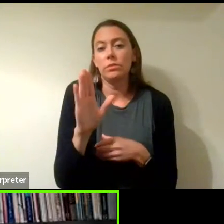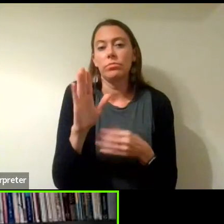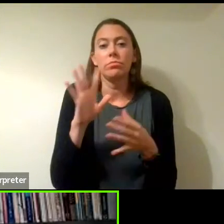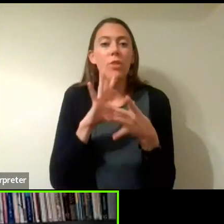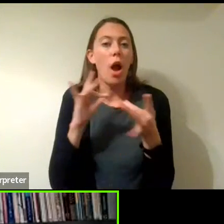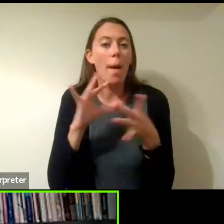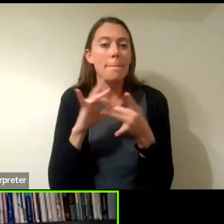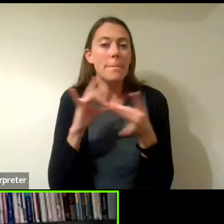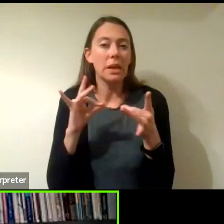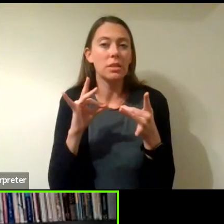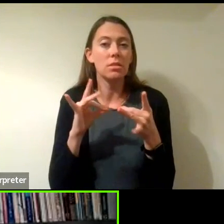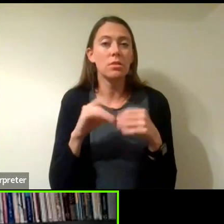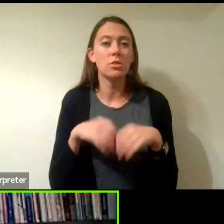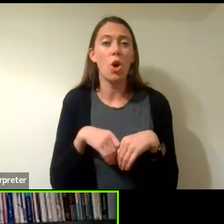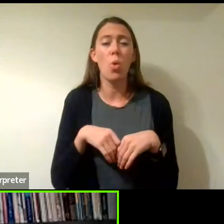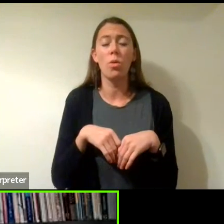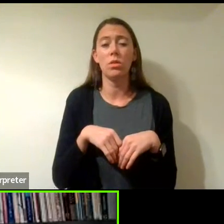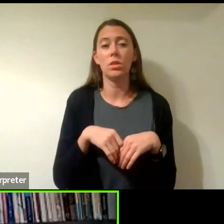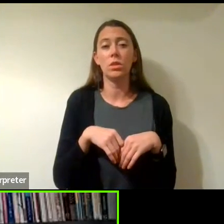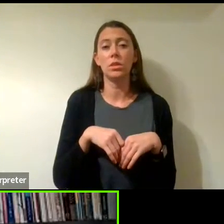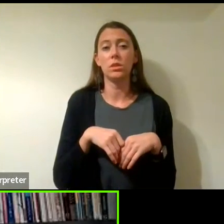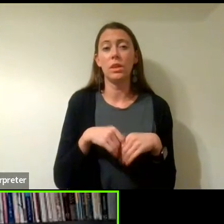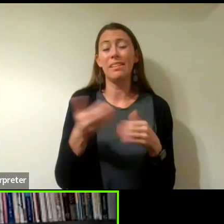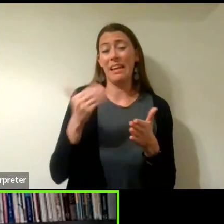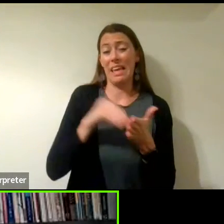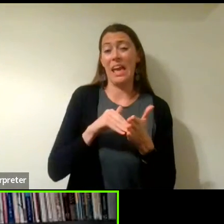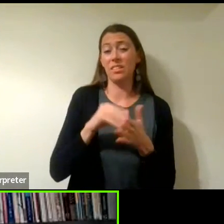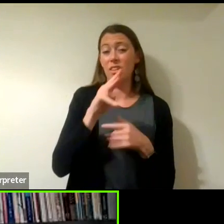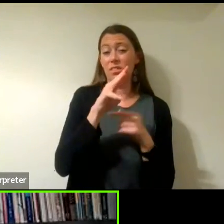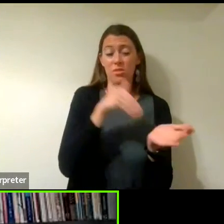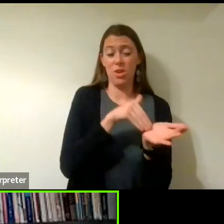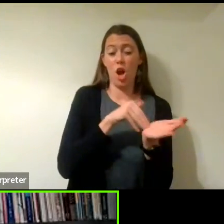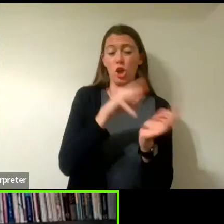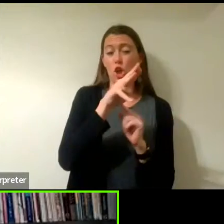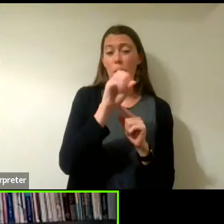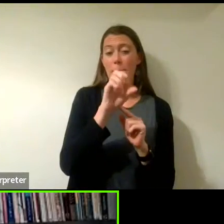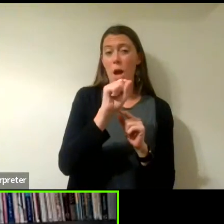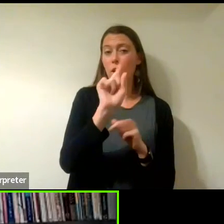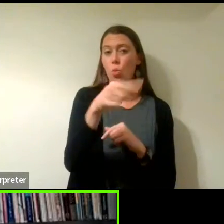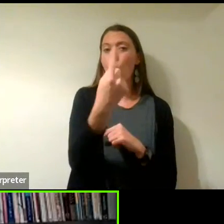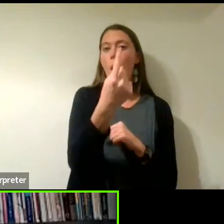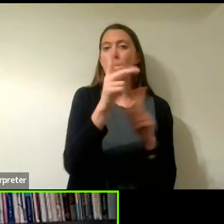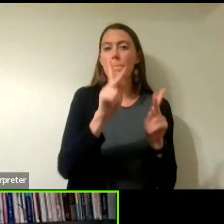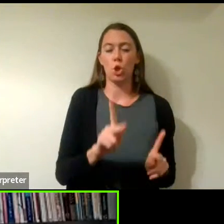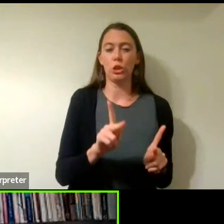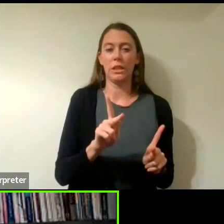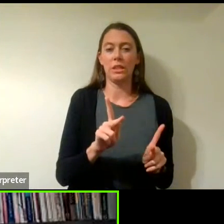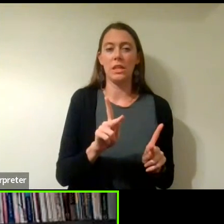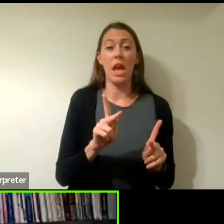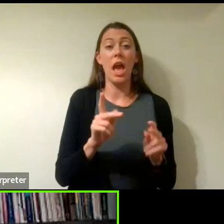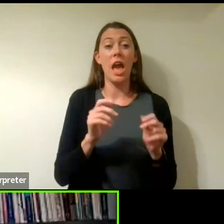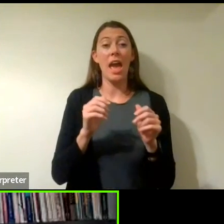voice, right? And given the challenges that we face in the state of California,